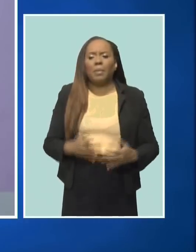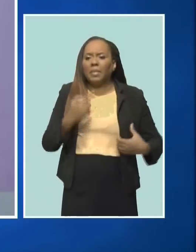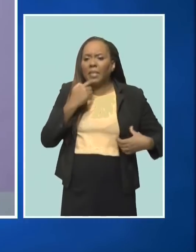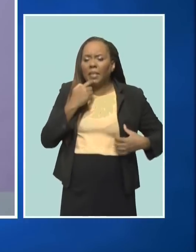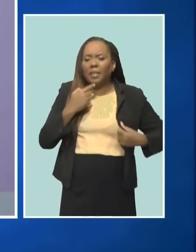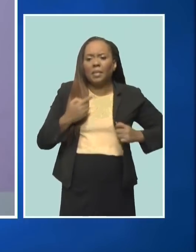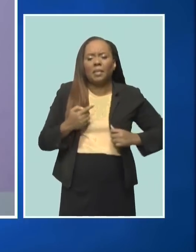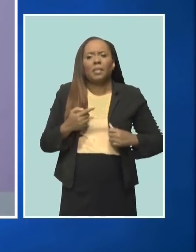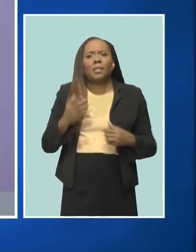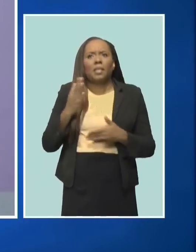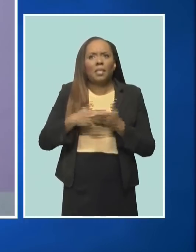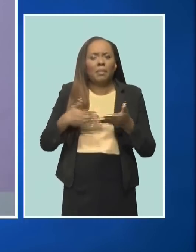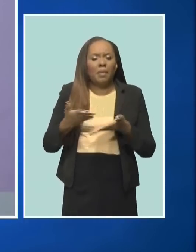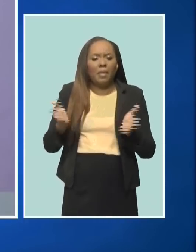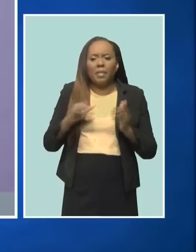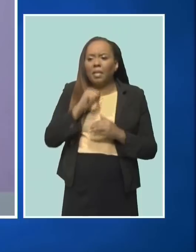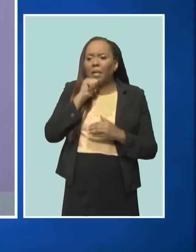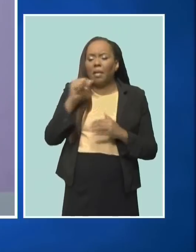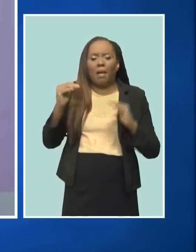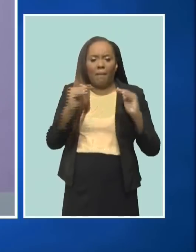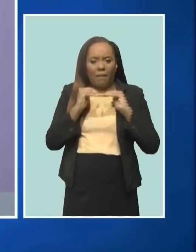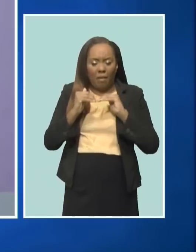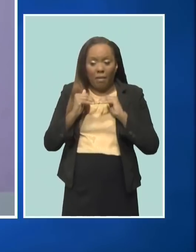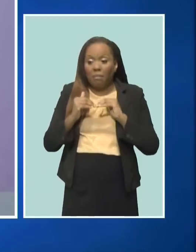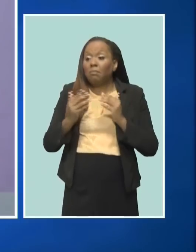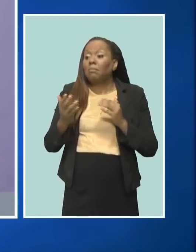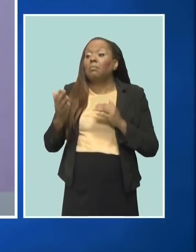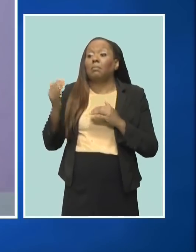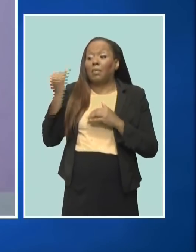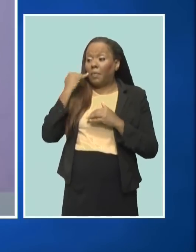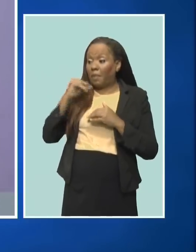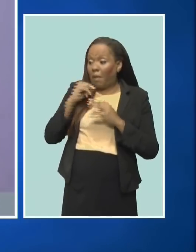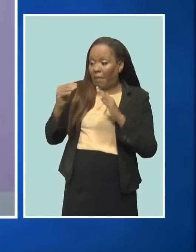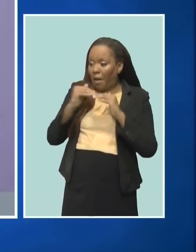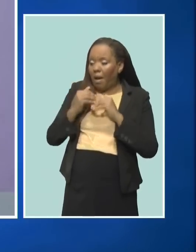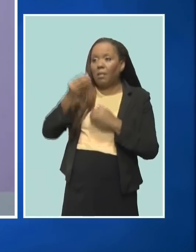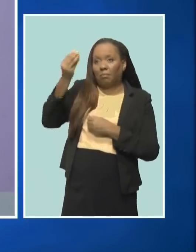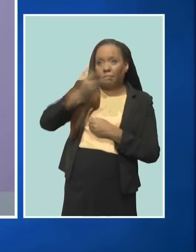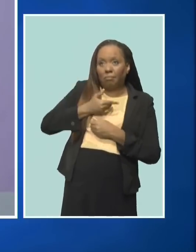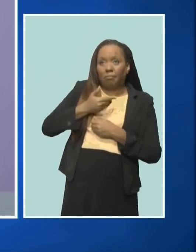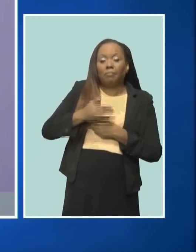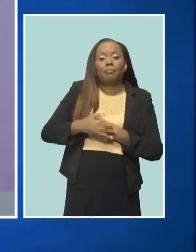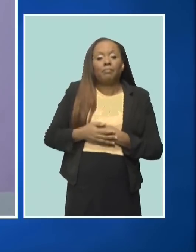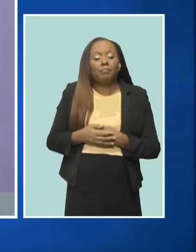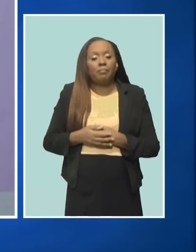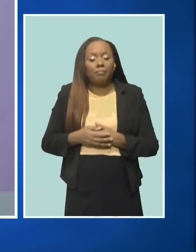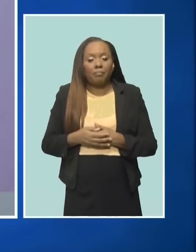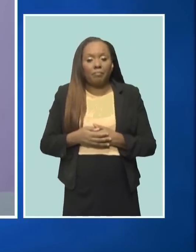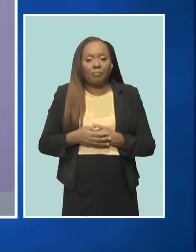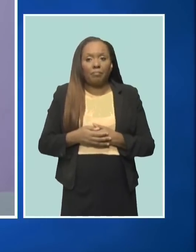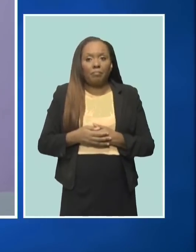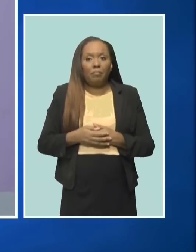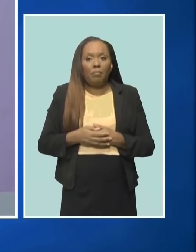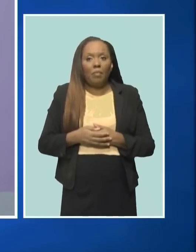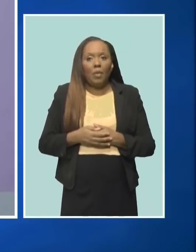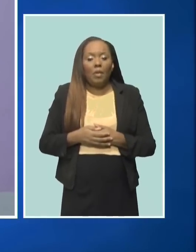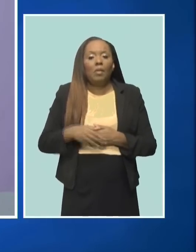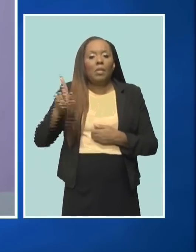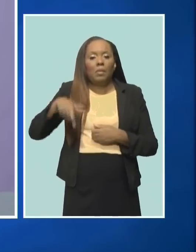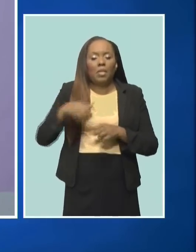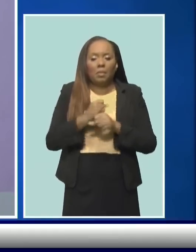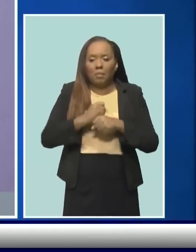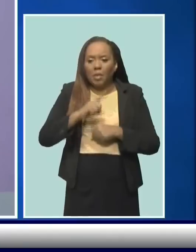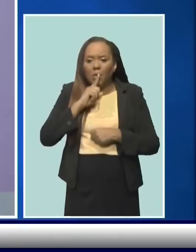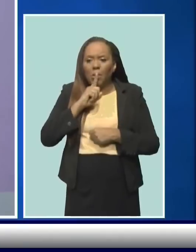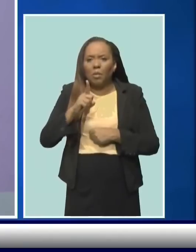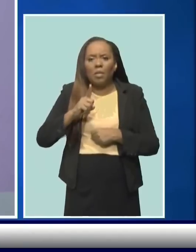feet. Well, then you make provisions. You got to keep a certain amount off the road at a certain level. You